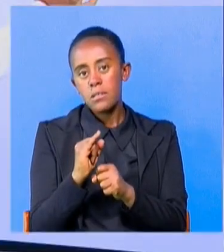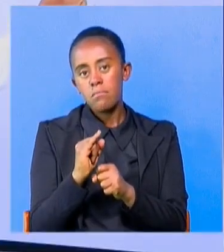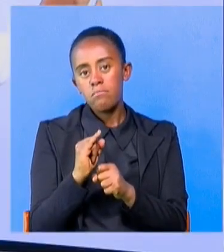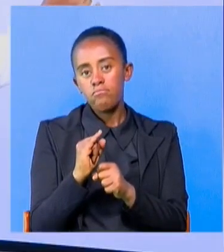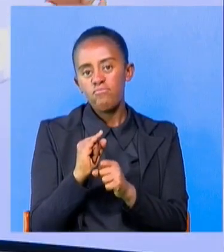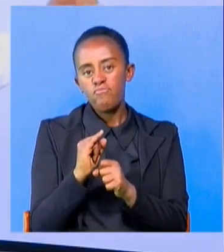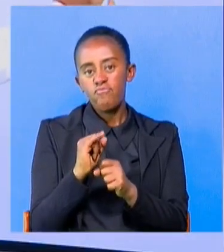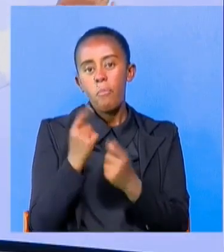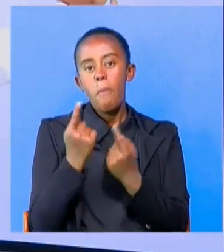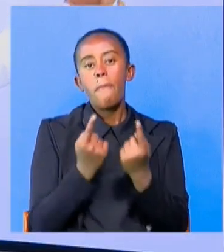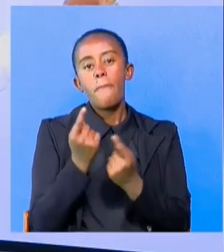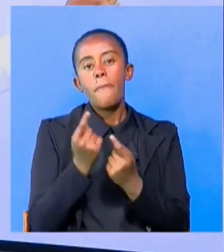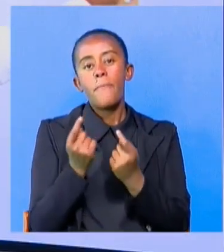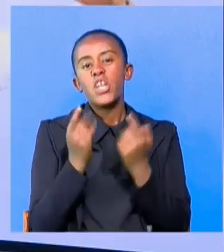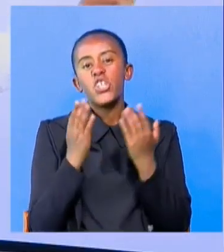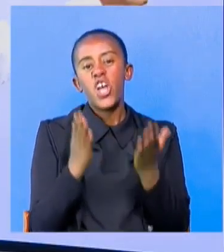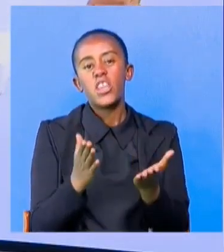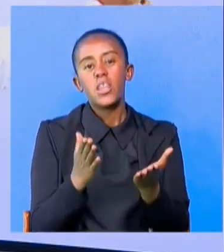a merchant.